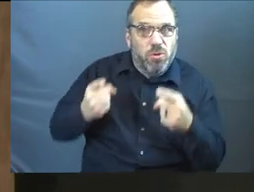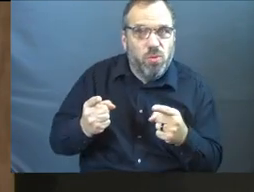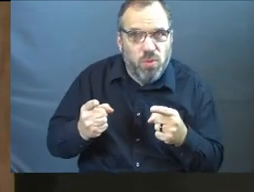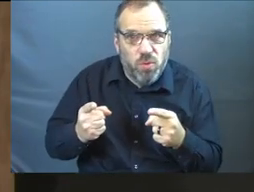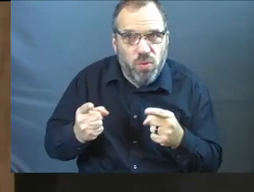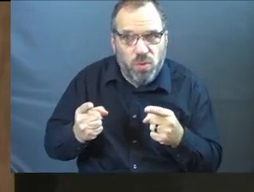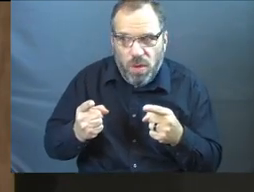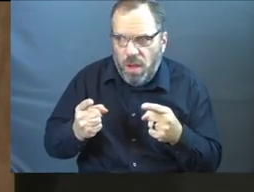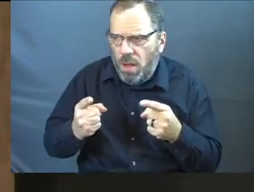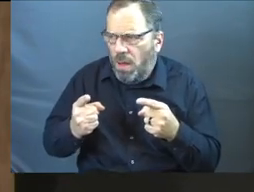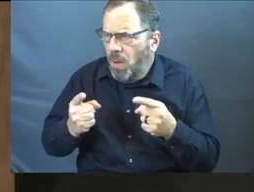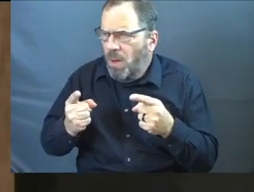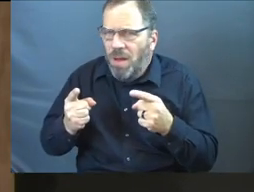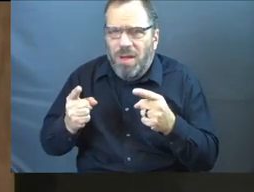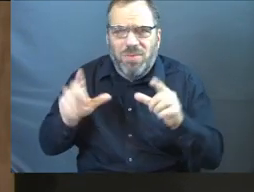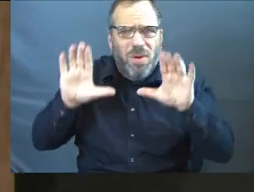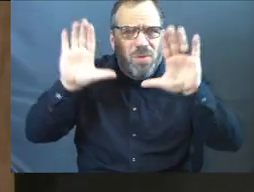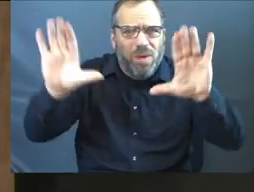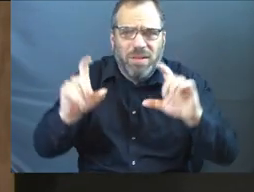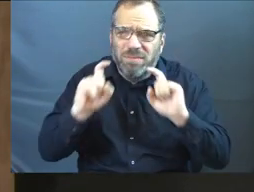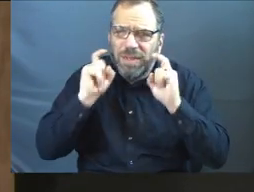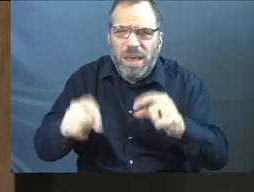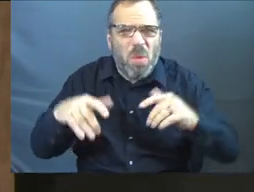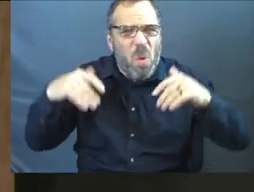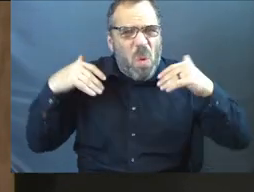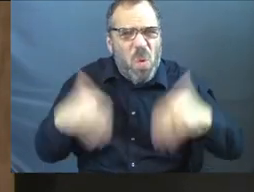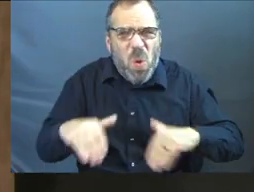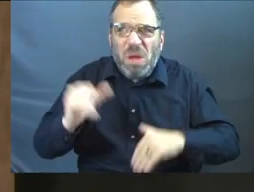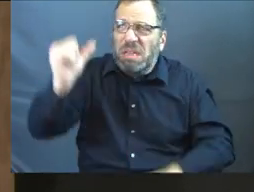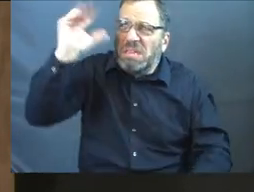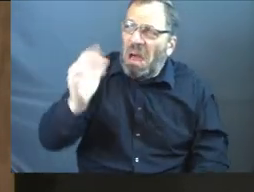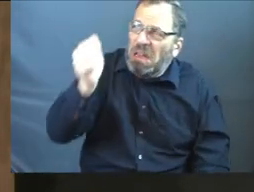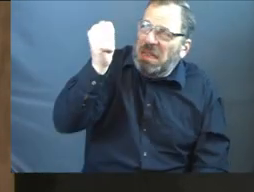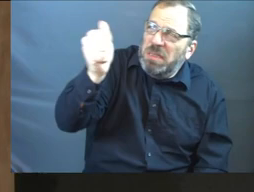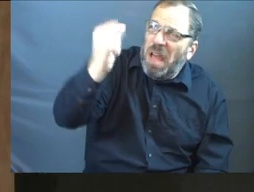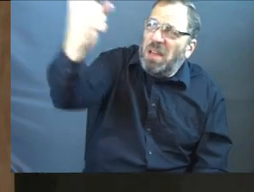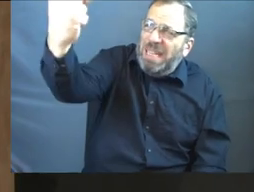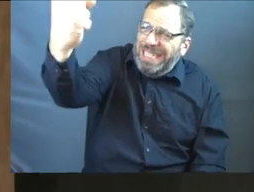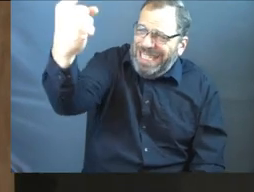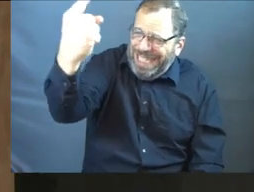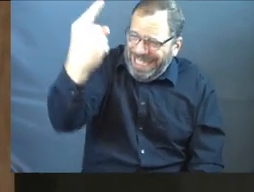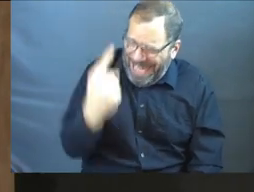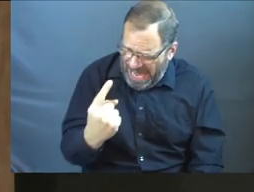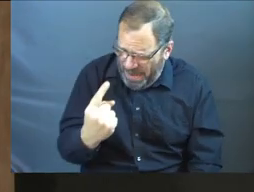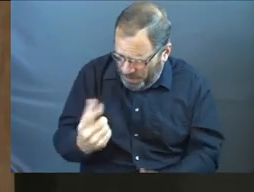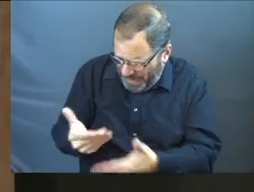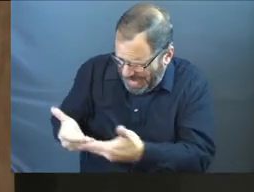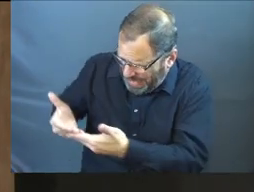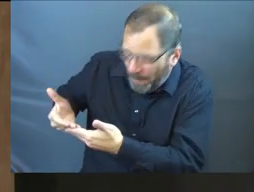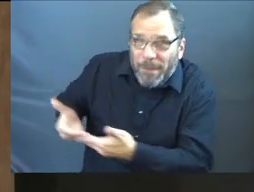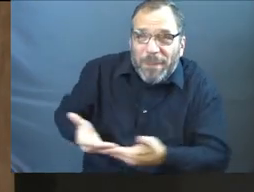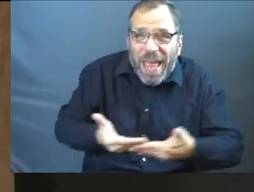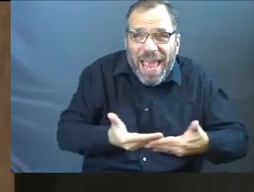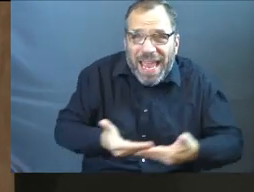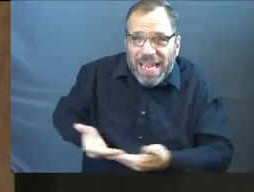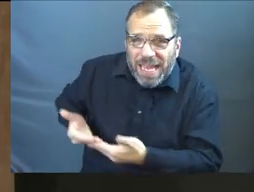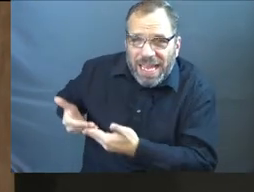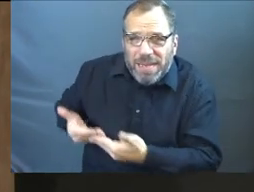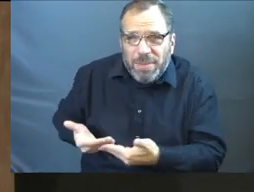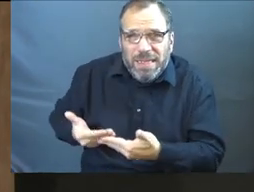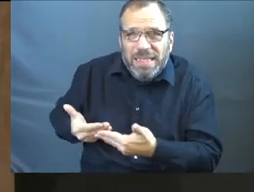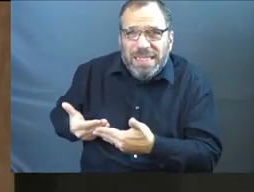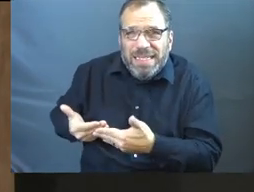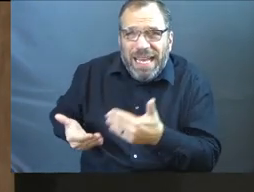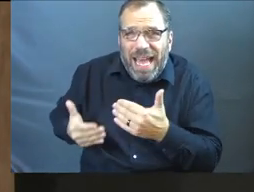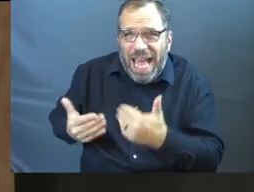the beginning of the greatest gift we will ever receive. God himself came down as an infant baby in the most vulnerable